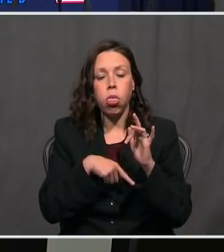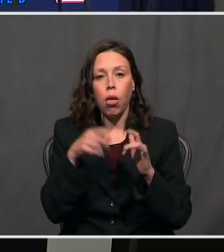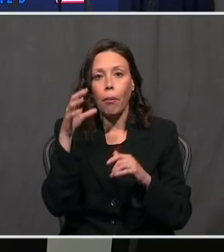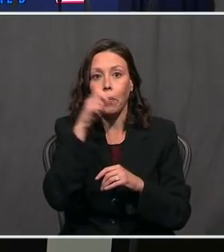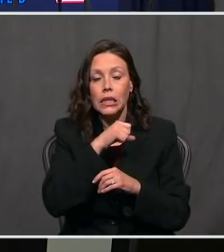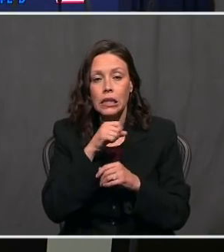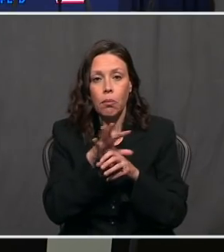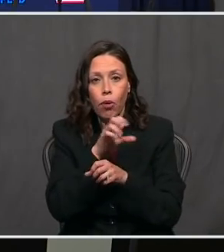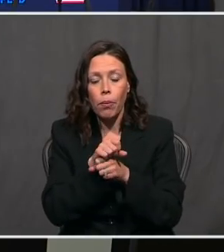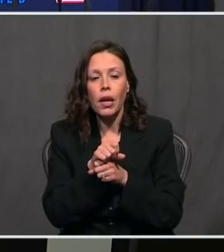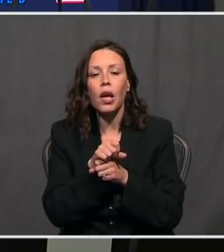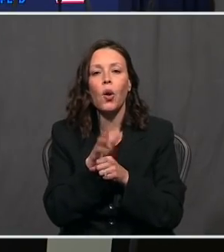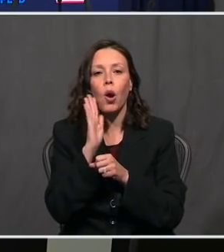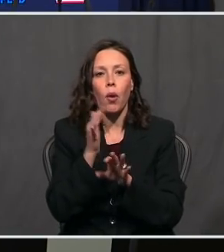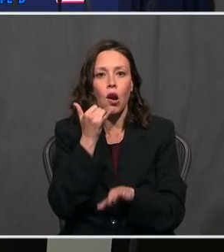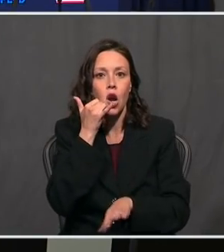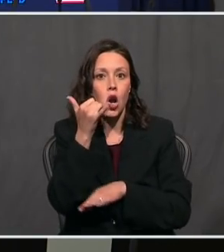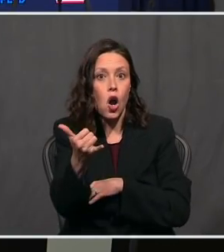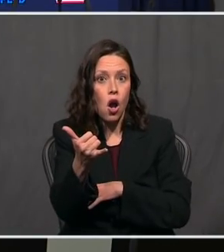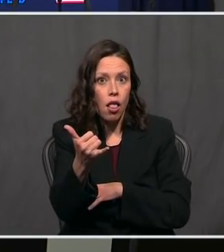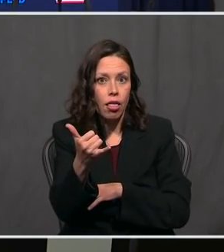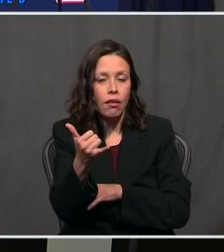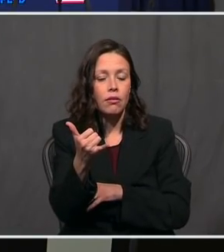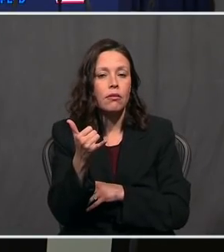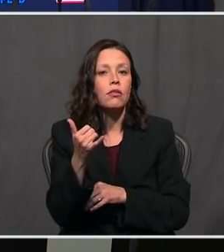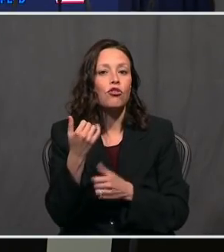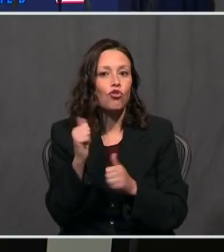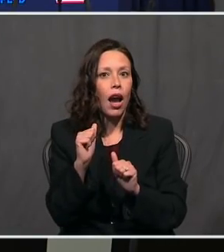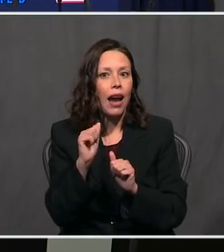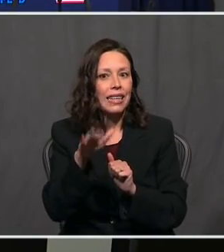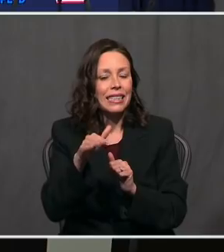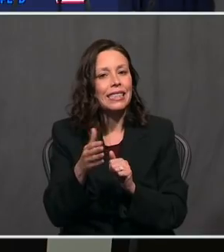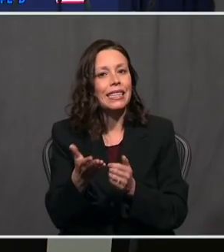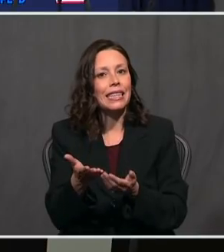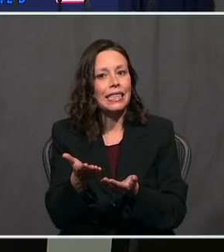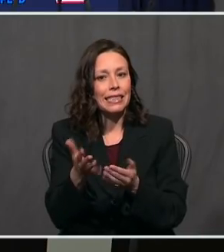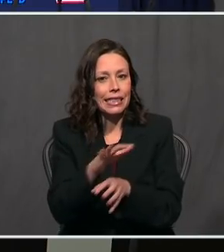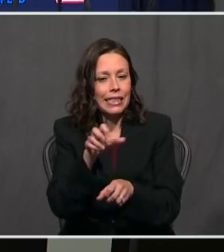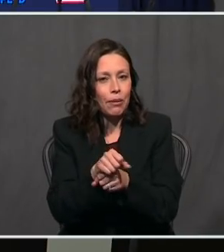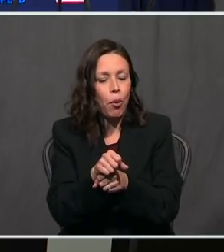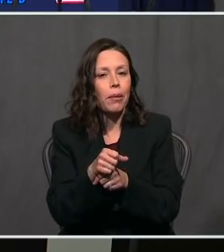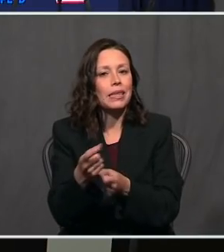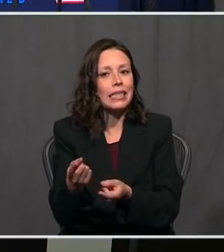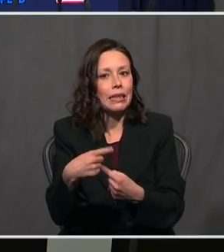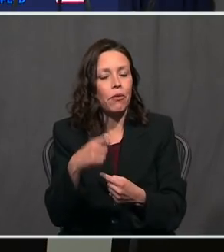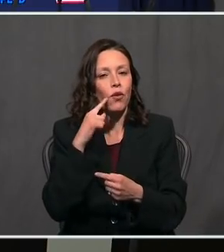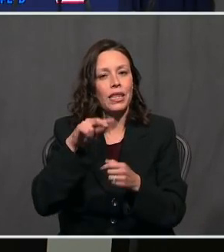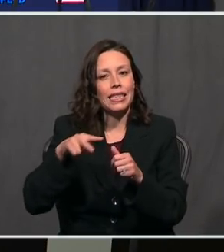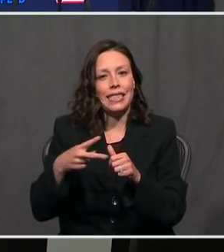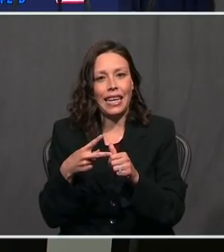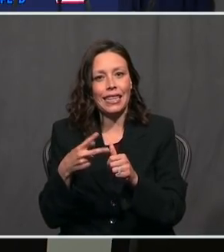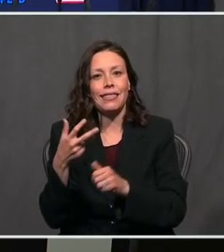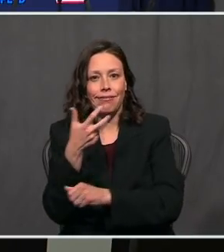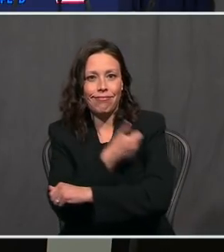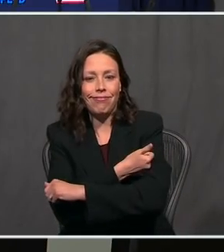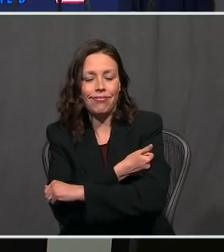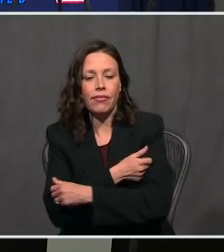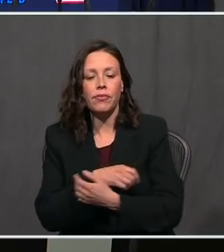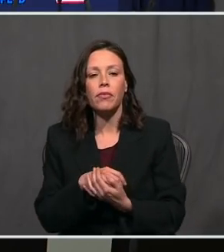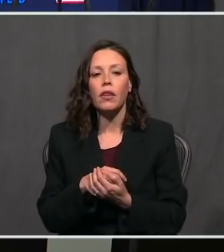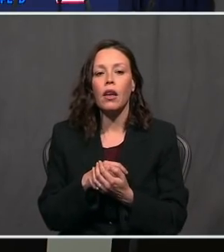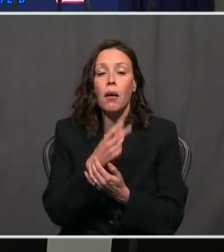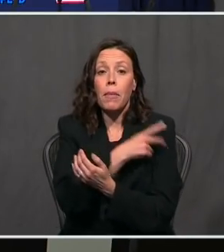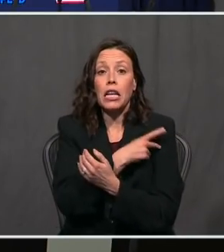their appointment, we'll actually make a live call for them to them to try to get them back in to get that second dose. Patients